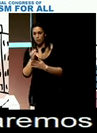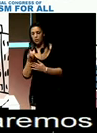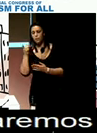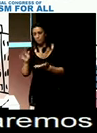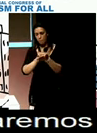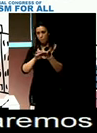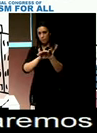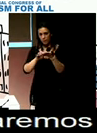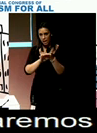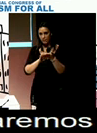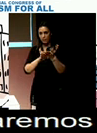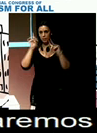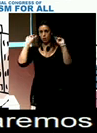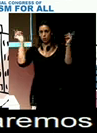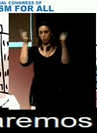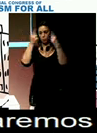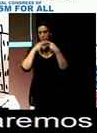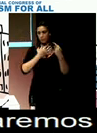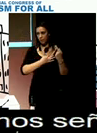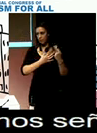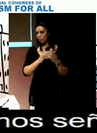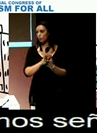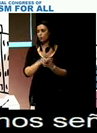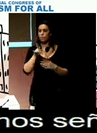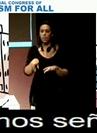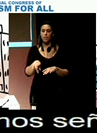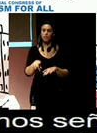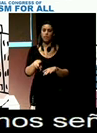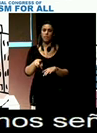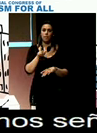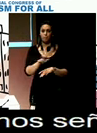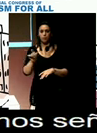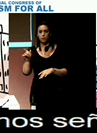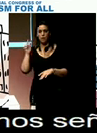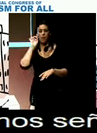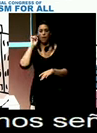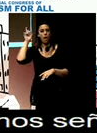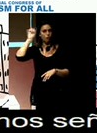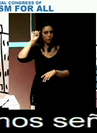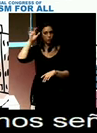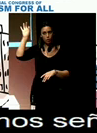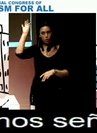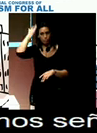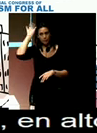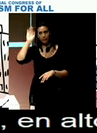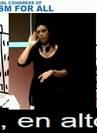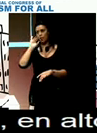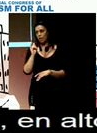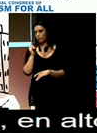in Braille and embossed, magnetic loops for